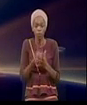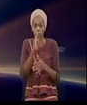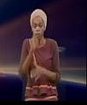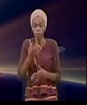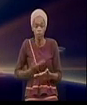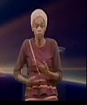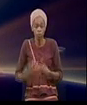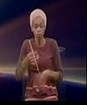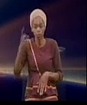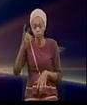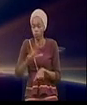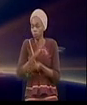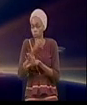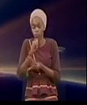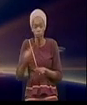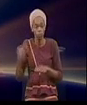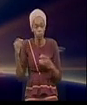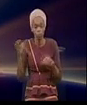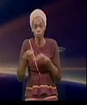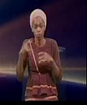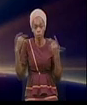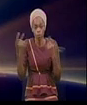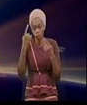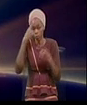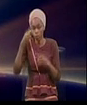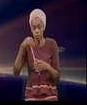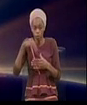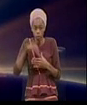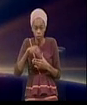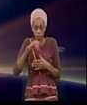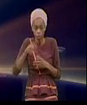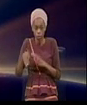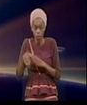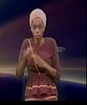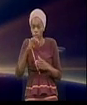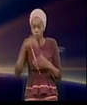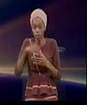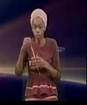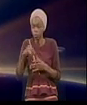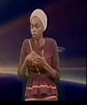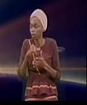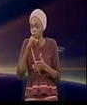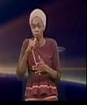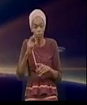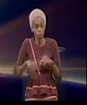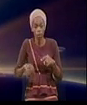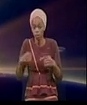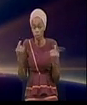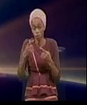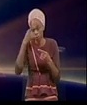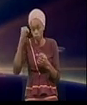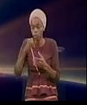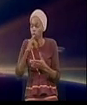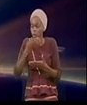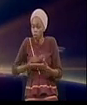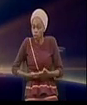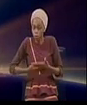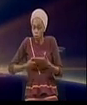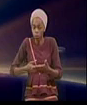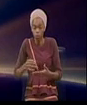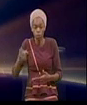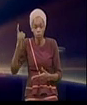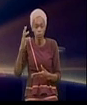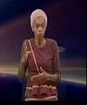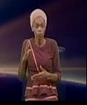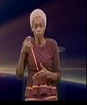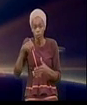commit sin, for his seed remaineth in him, and he cannot sin, because he is born of God. In this the children